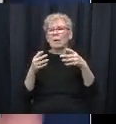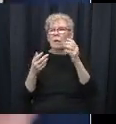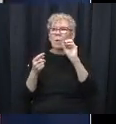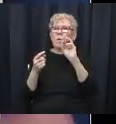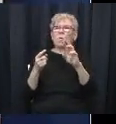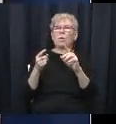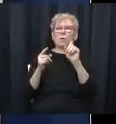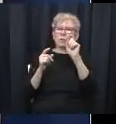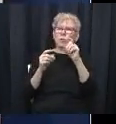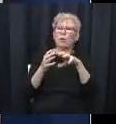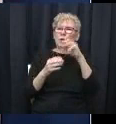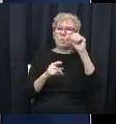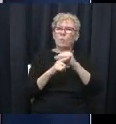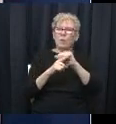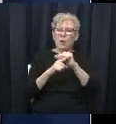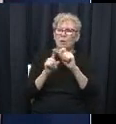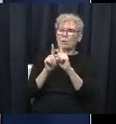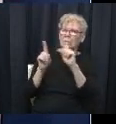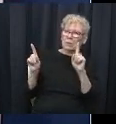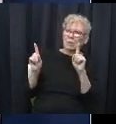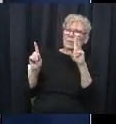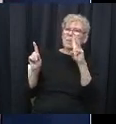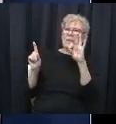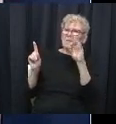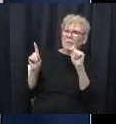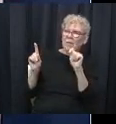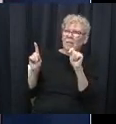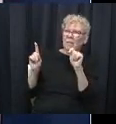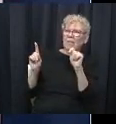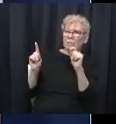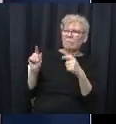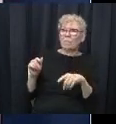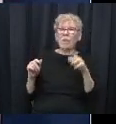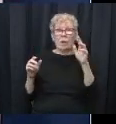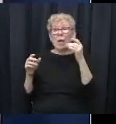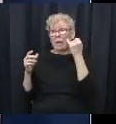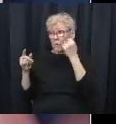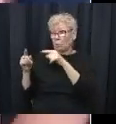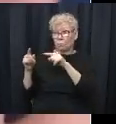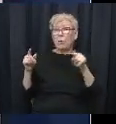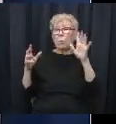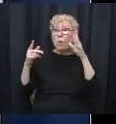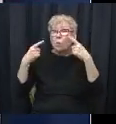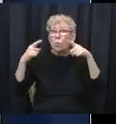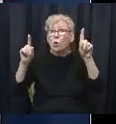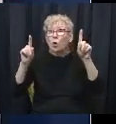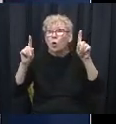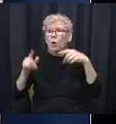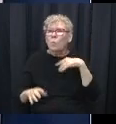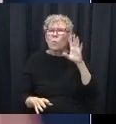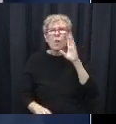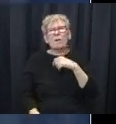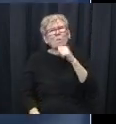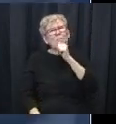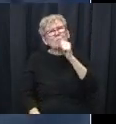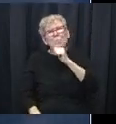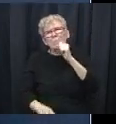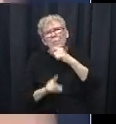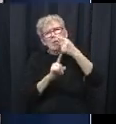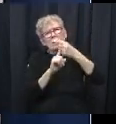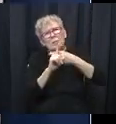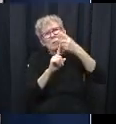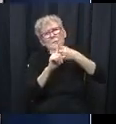will work. We just need to keep it up a couple more months here as the vaccinations take hold. This is relatively minor compared to